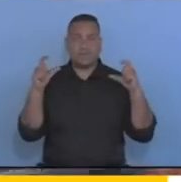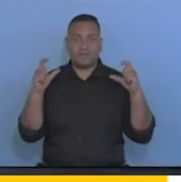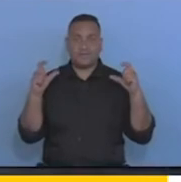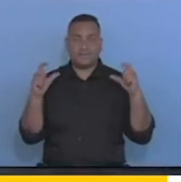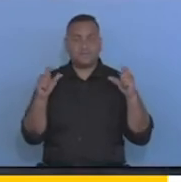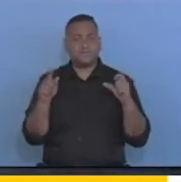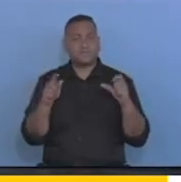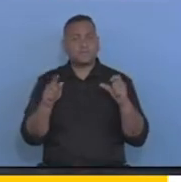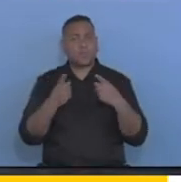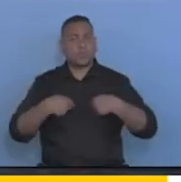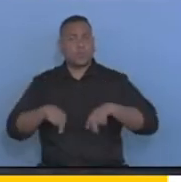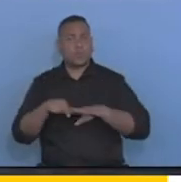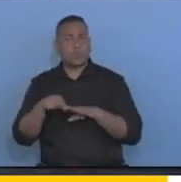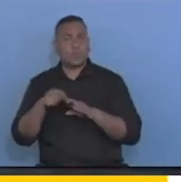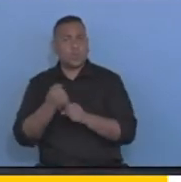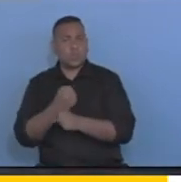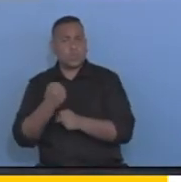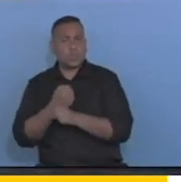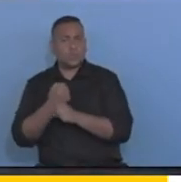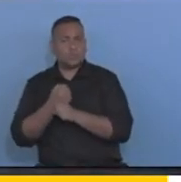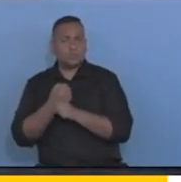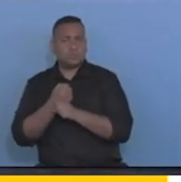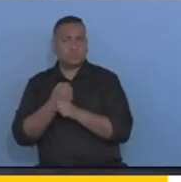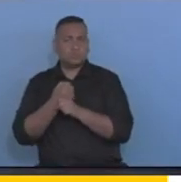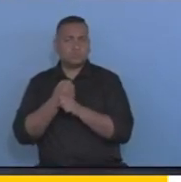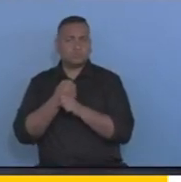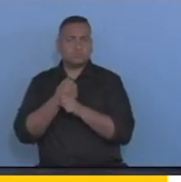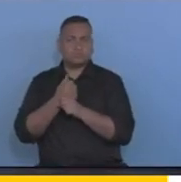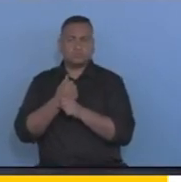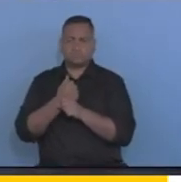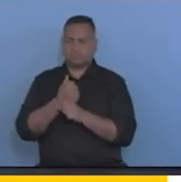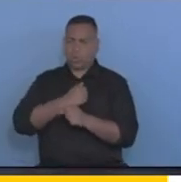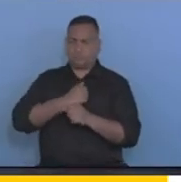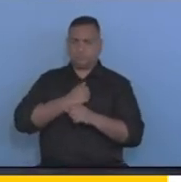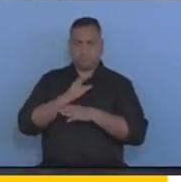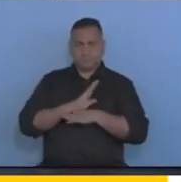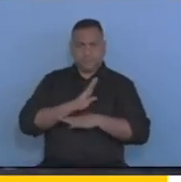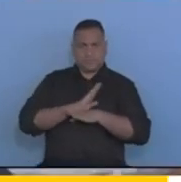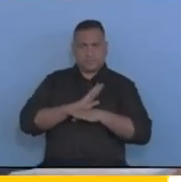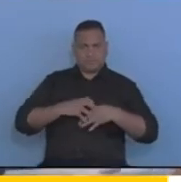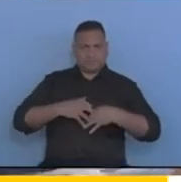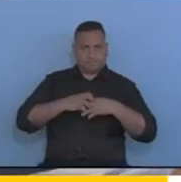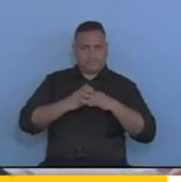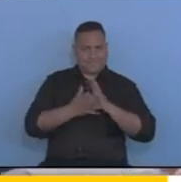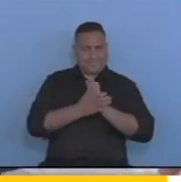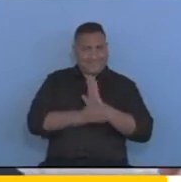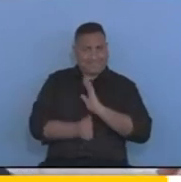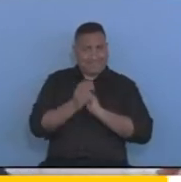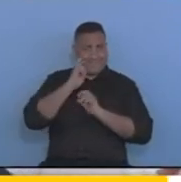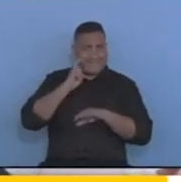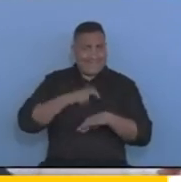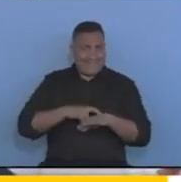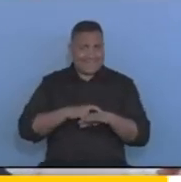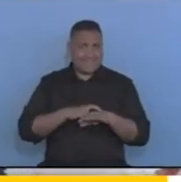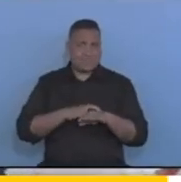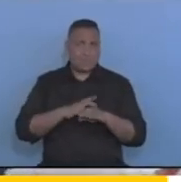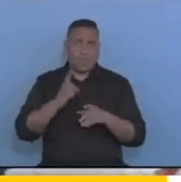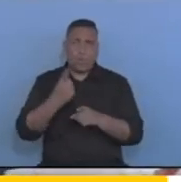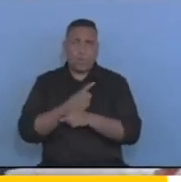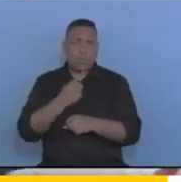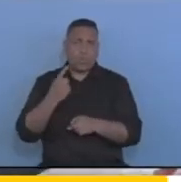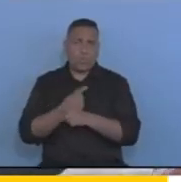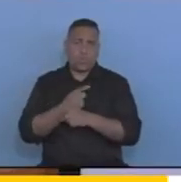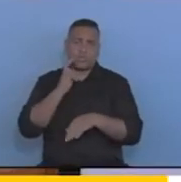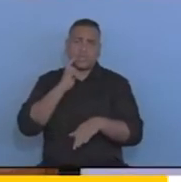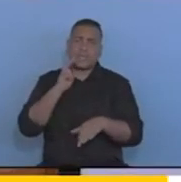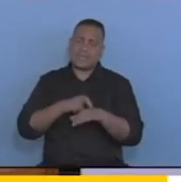Employment, opportunities, the entrepreneurial side of things, these sort of skills that you would acquire. But this is always something that's going to be in demand.